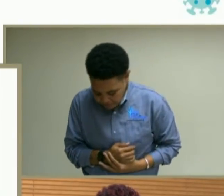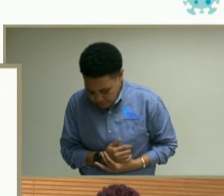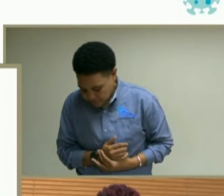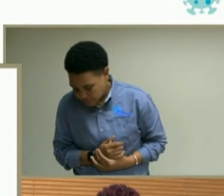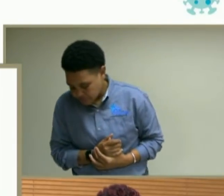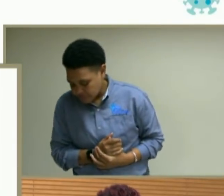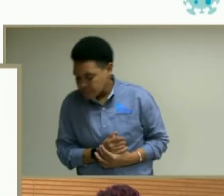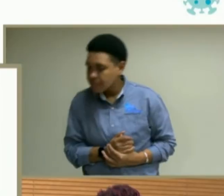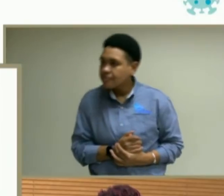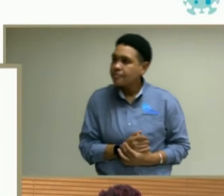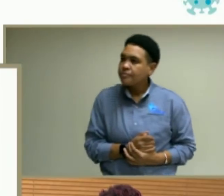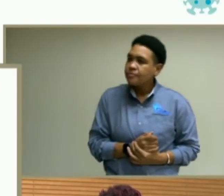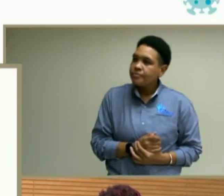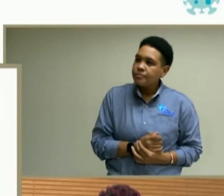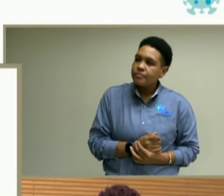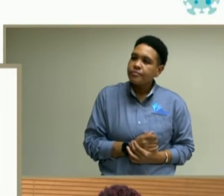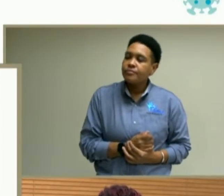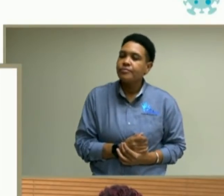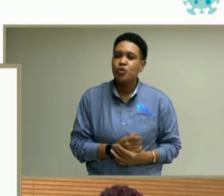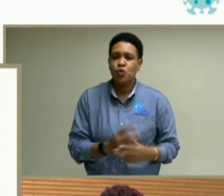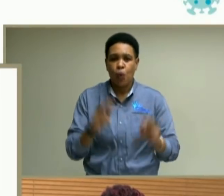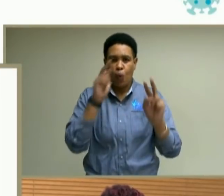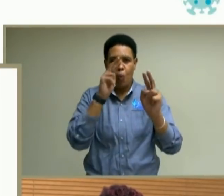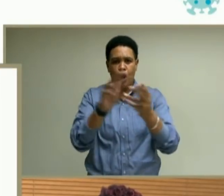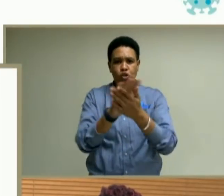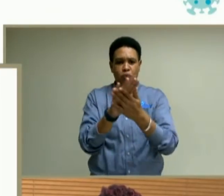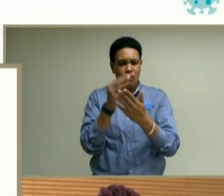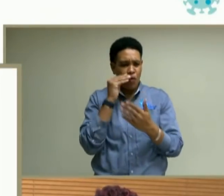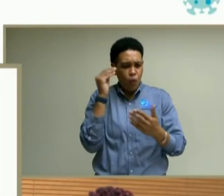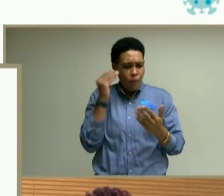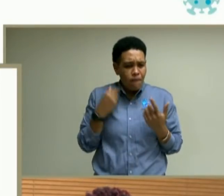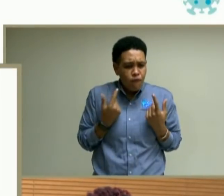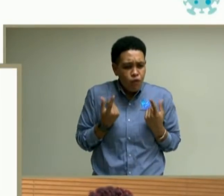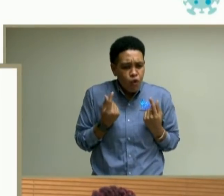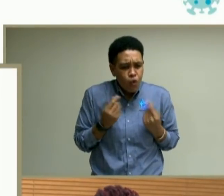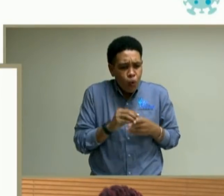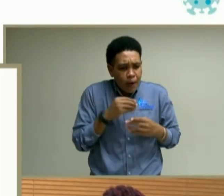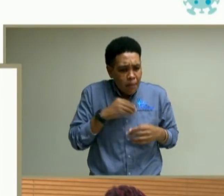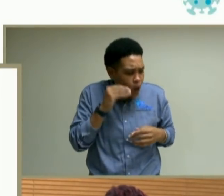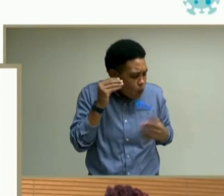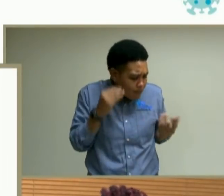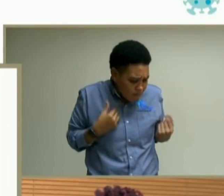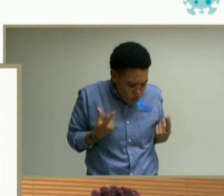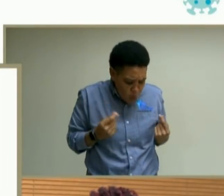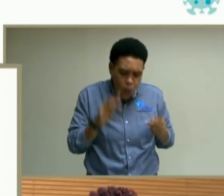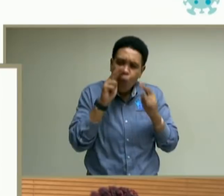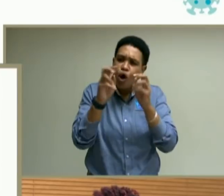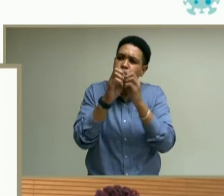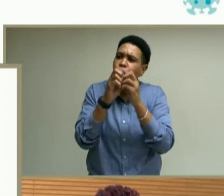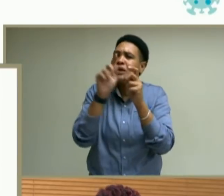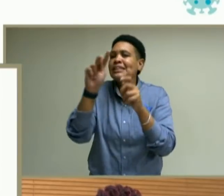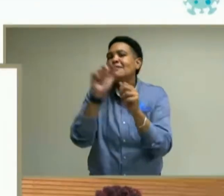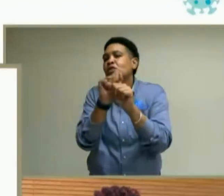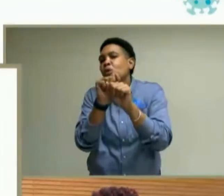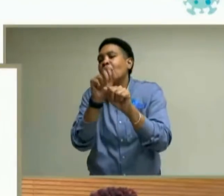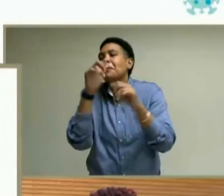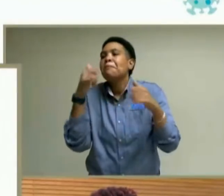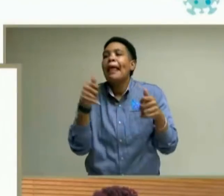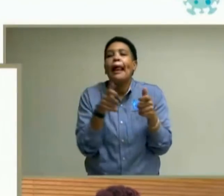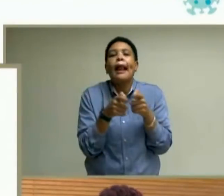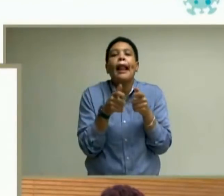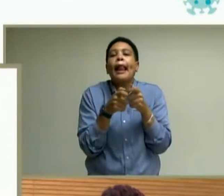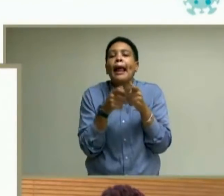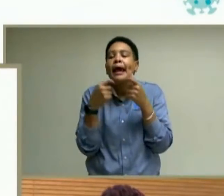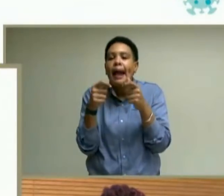Watch movies at home. So what are some of the things that you can do within your own household? Watch more TV together, play your games as